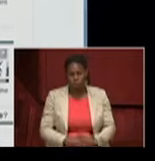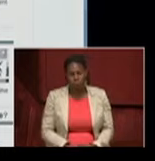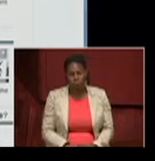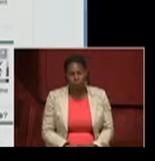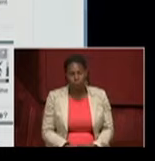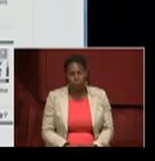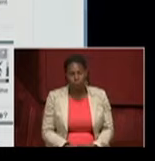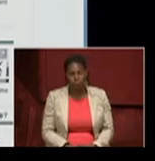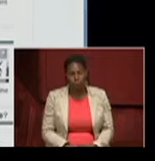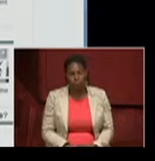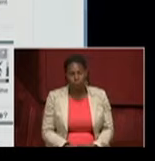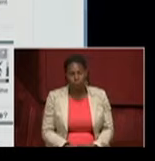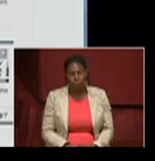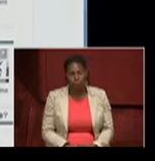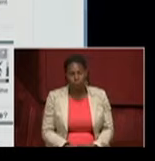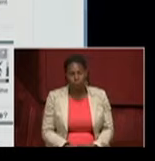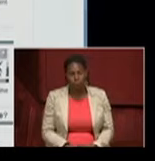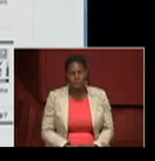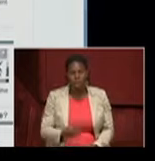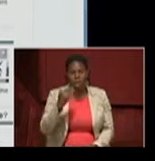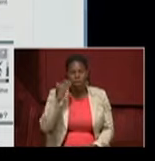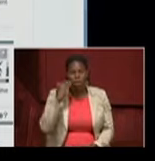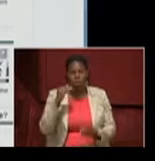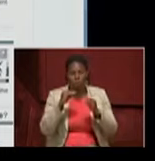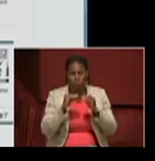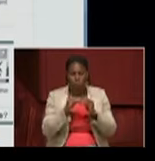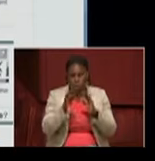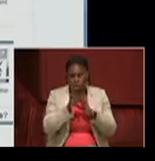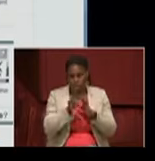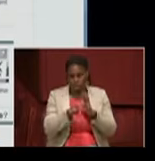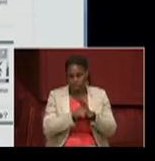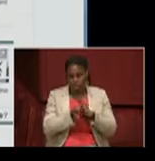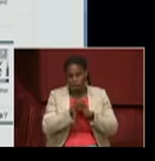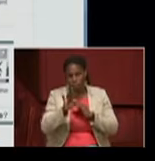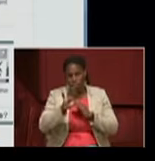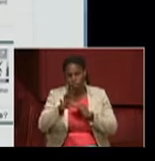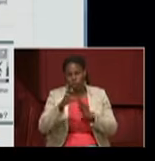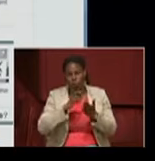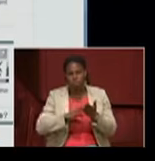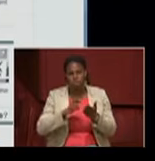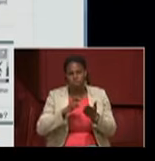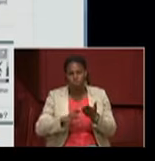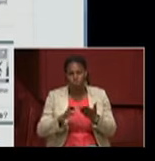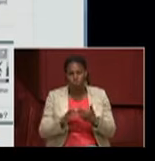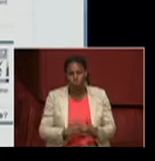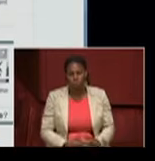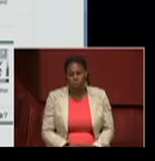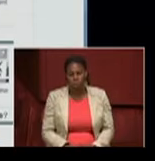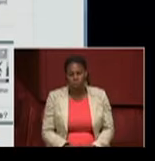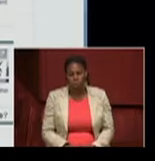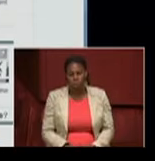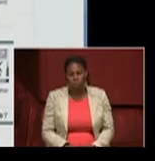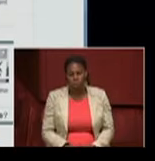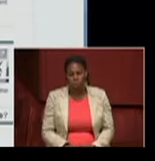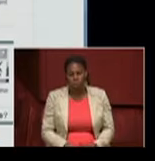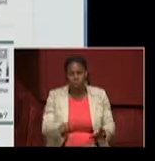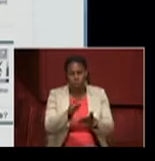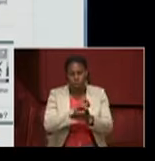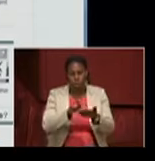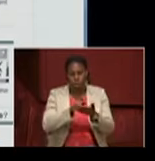knowing more about on the background of your research. Because we try to go the full thing. I mean, you write an